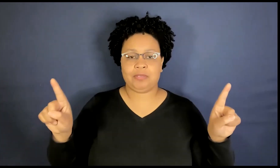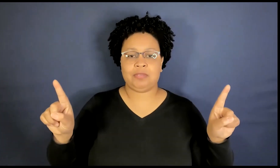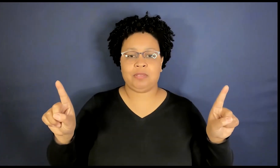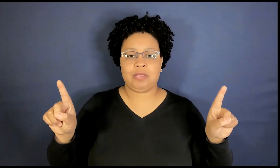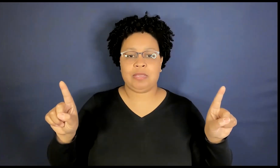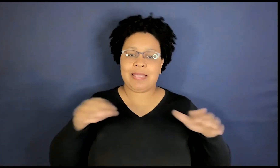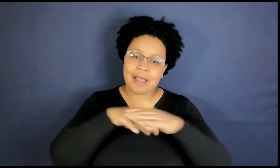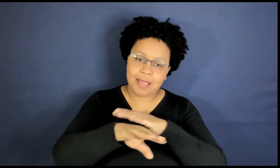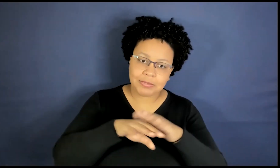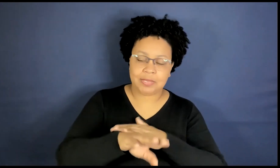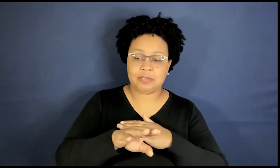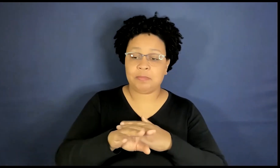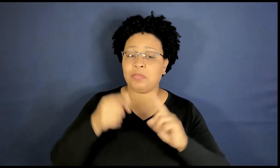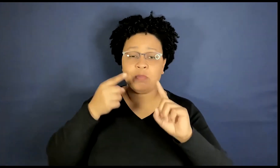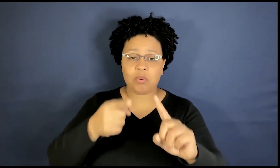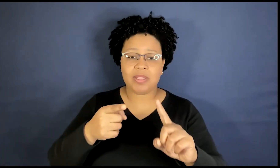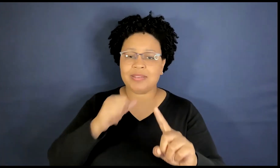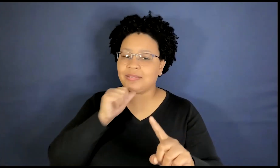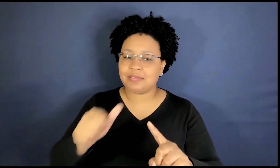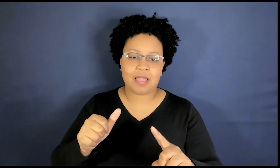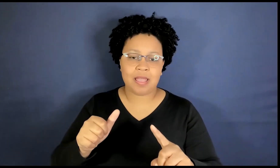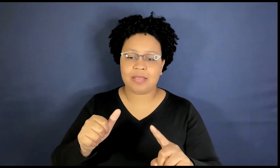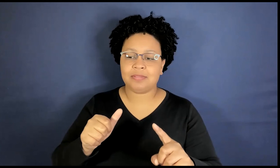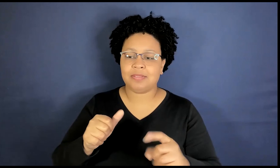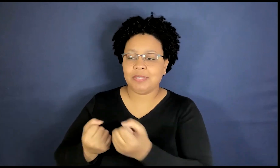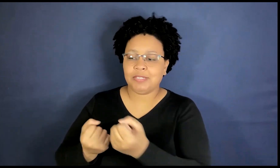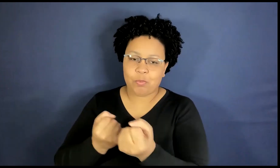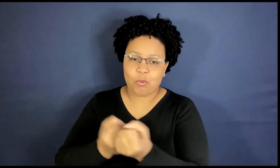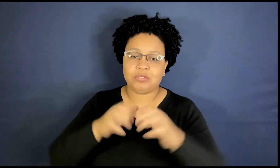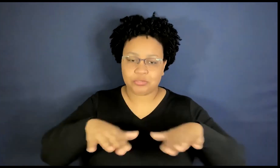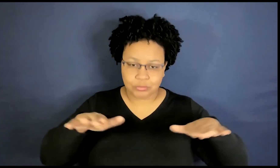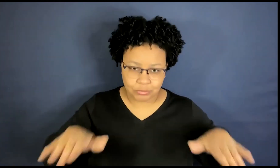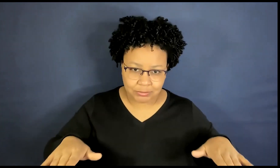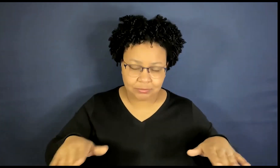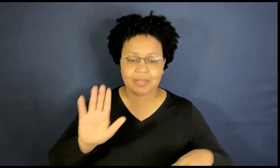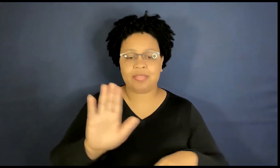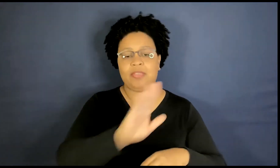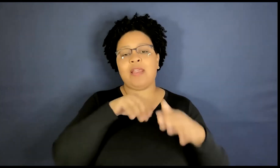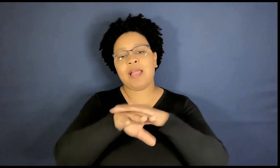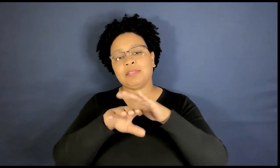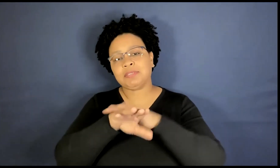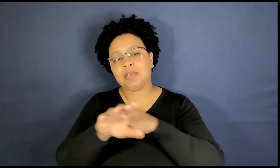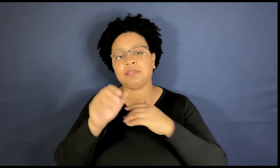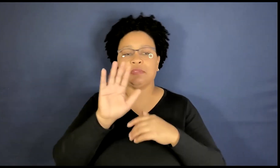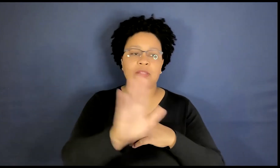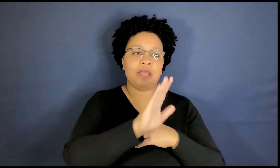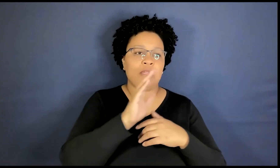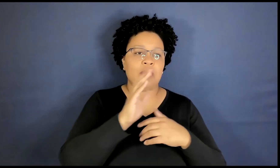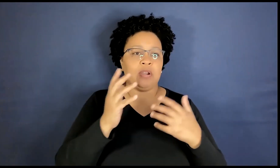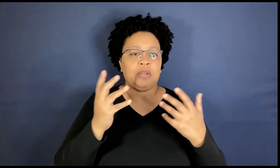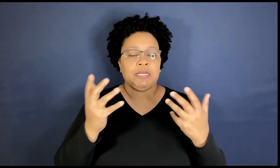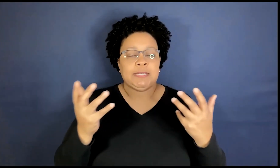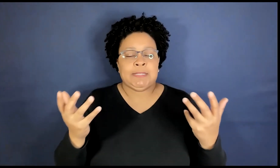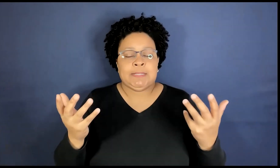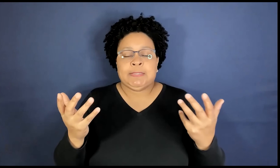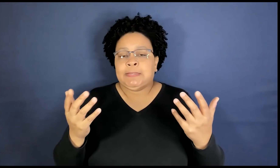the development of the child, and support the access for the child, which will become, an adult that should be